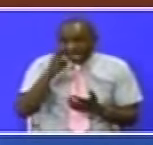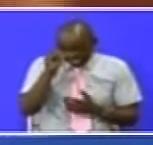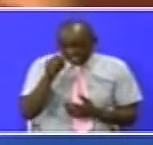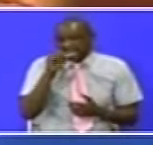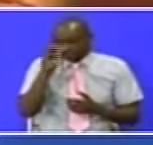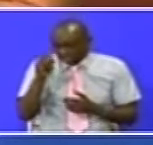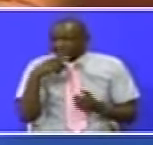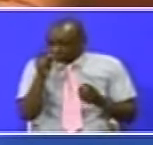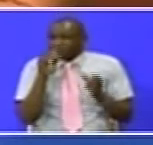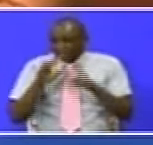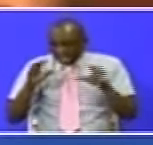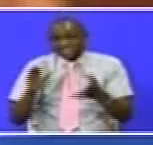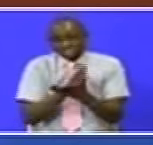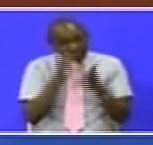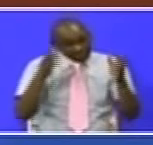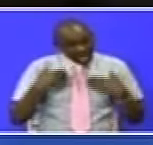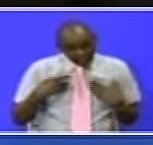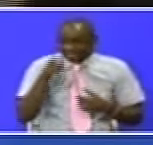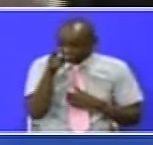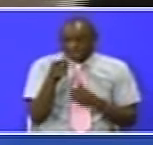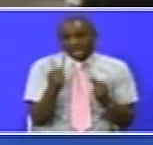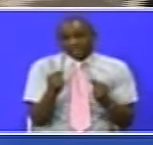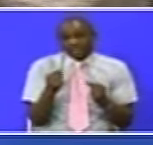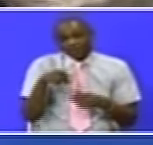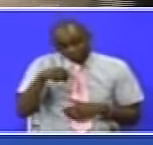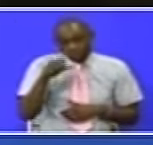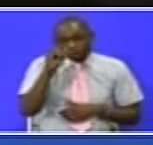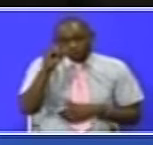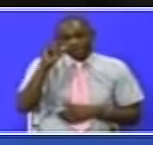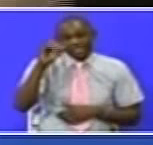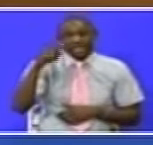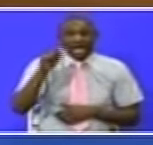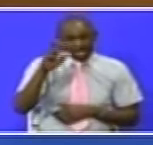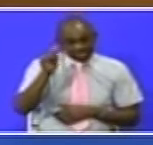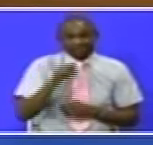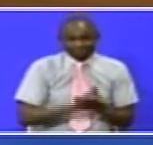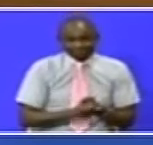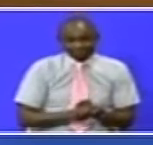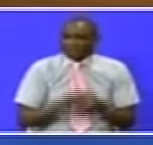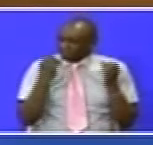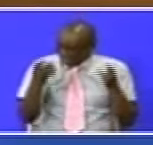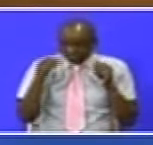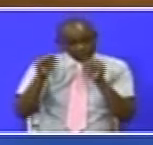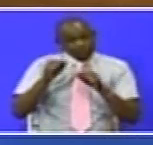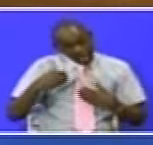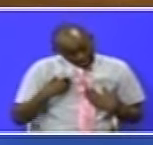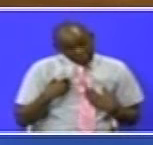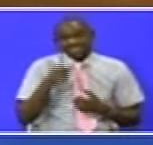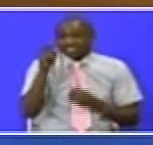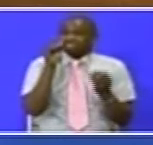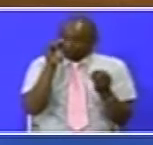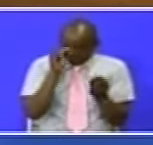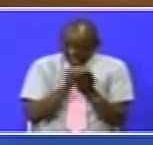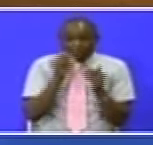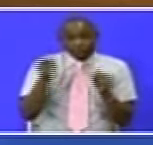share, which has been a difficult market to crack for the Oigara-led lender. There's many possibilities. Chase Bank can get back into